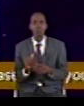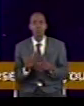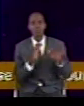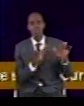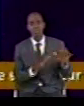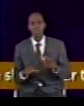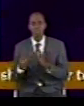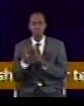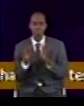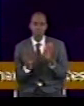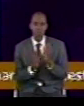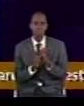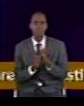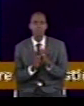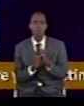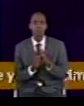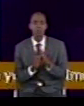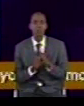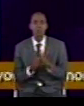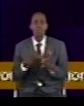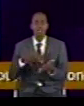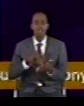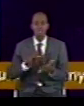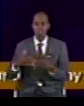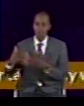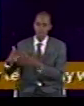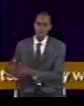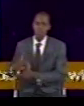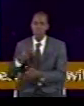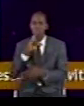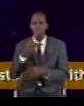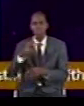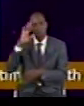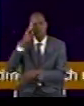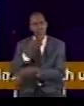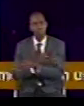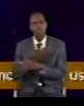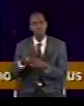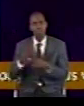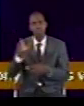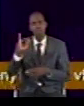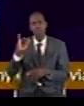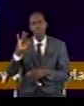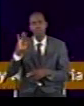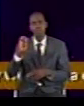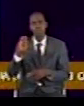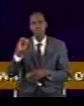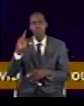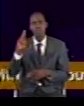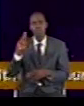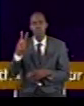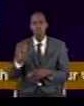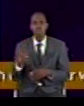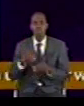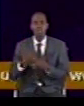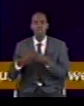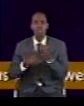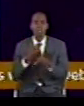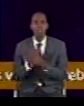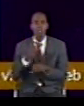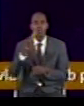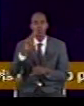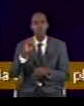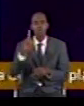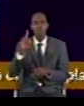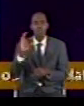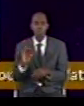Nigeria. Standing here with me is my son, Ife Oluwa, 9 years old, In 2019, we had a